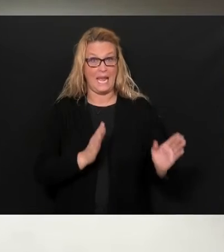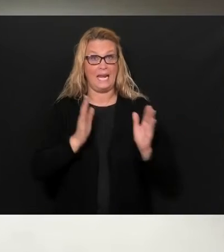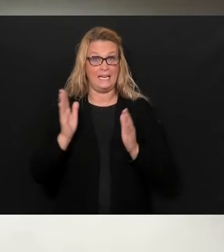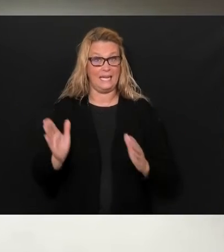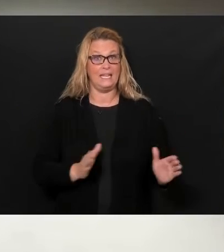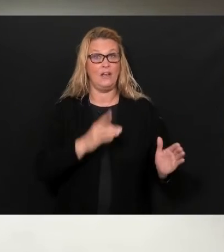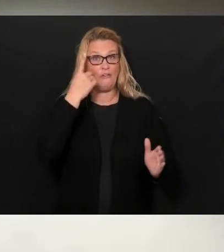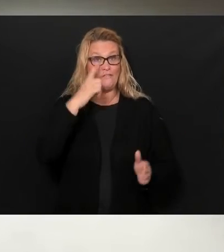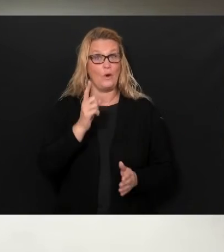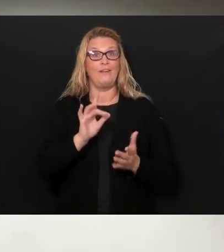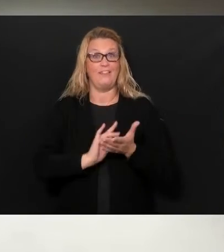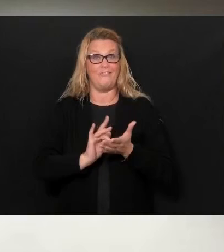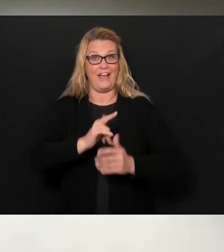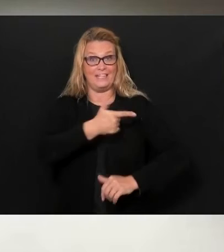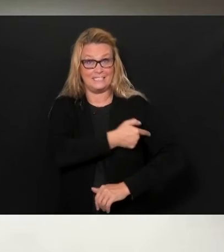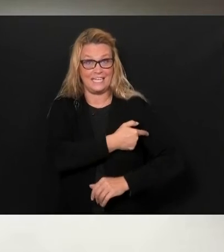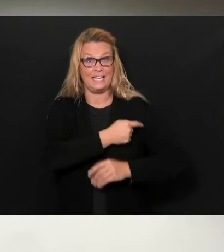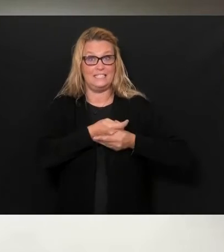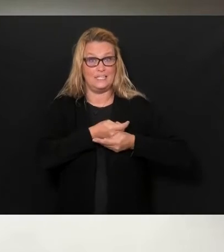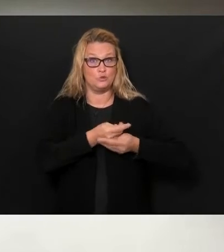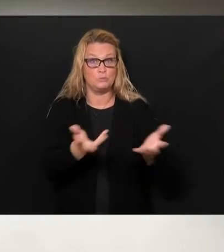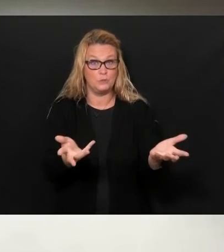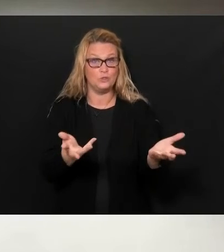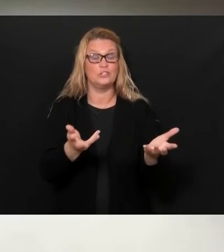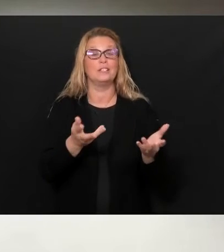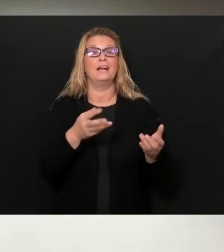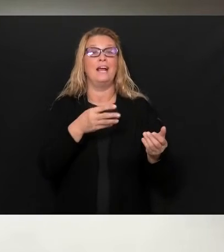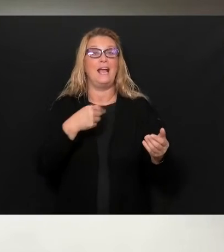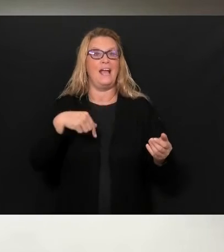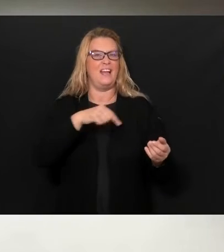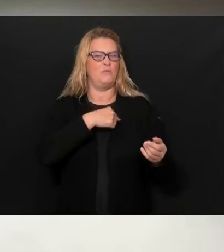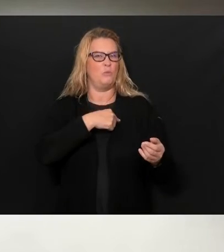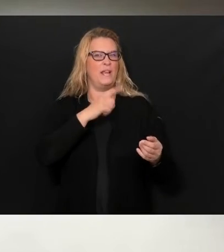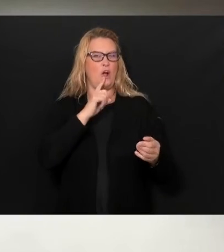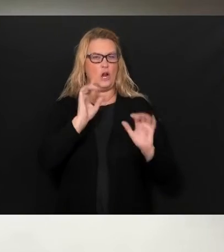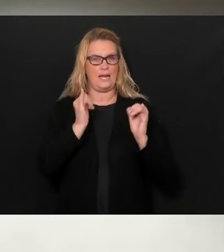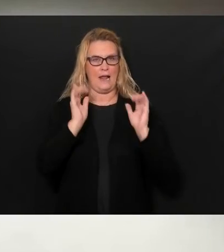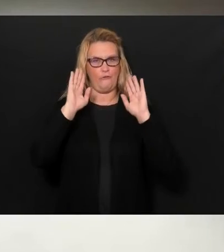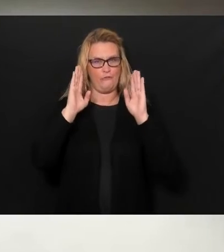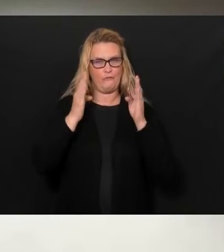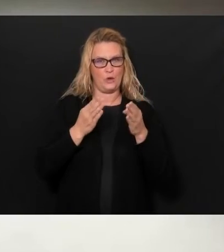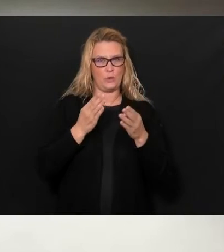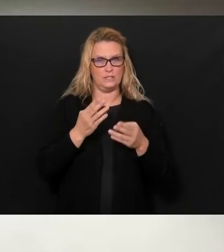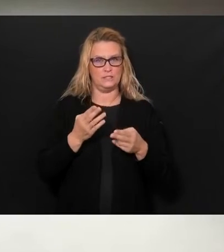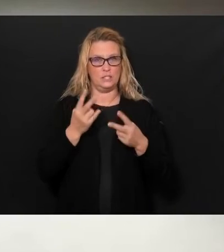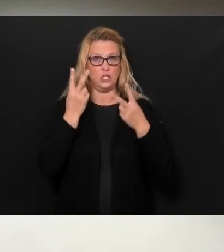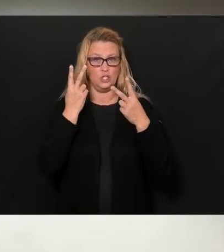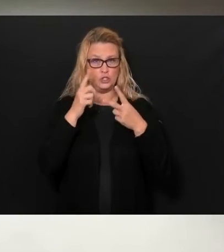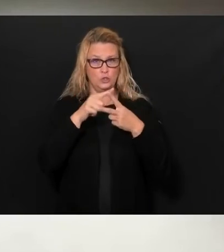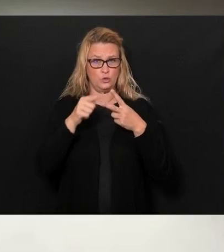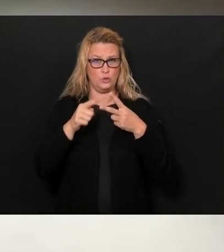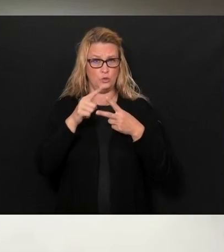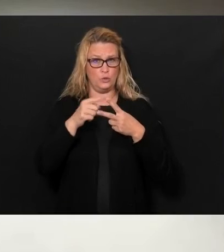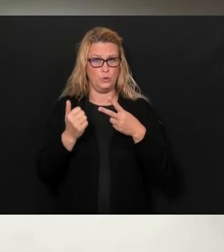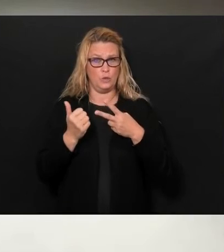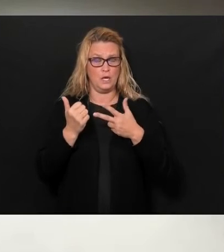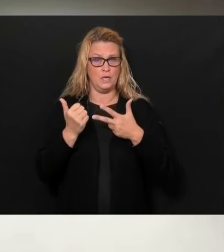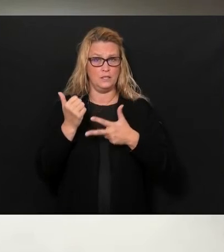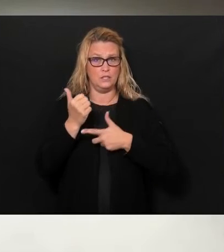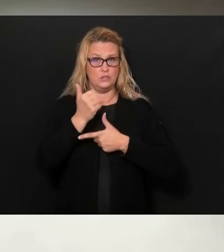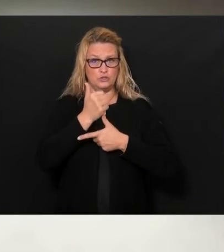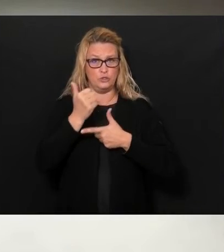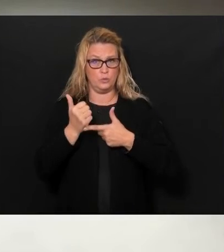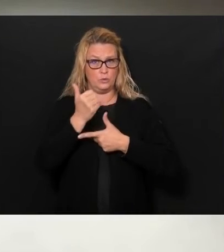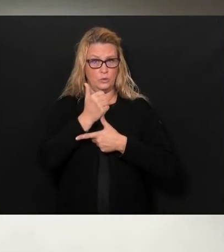for vaccine distribution, that the governor has us focused on two key general priorities, excuse me, right